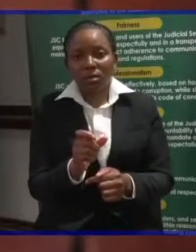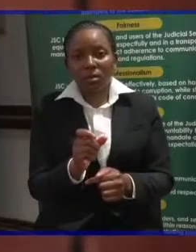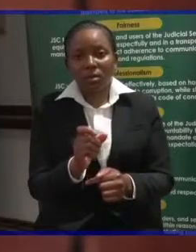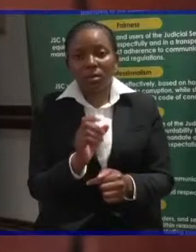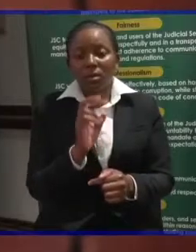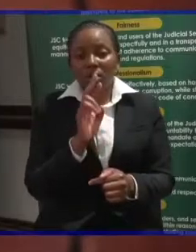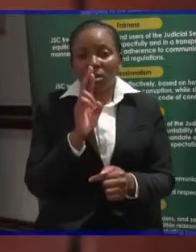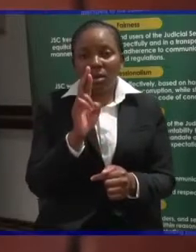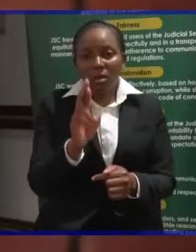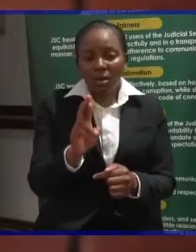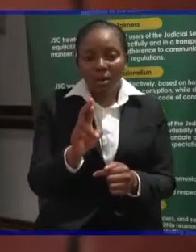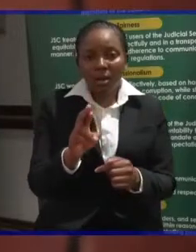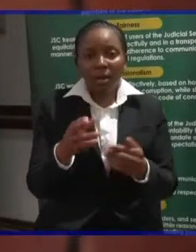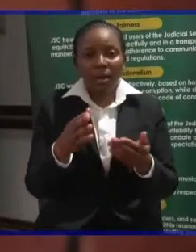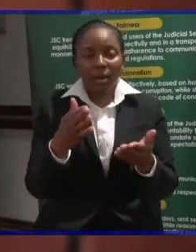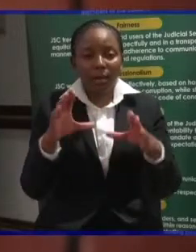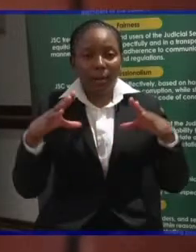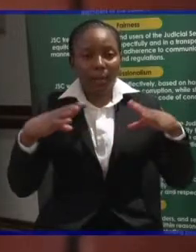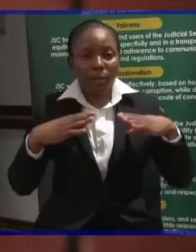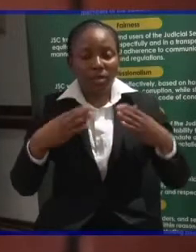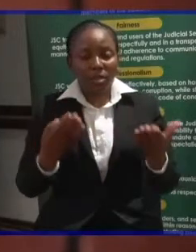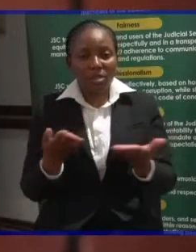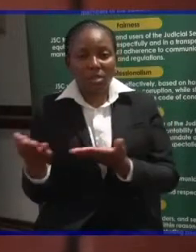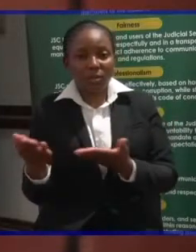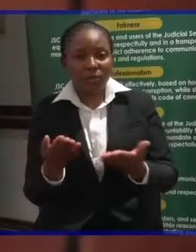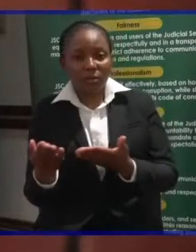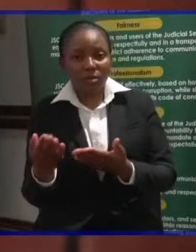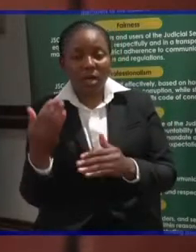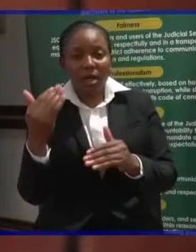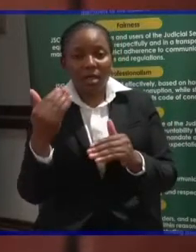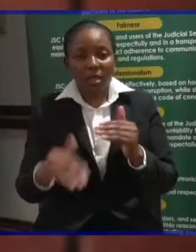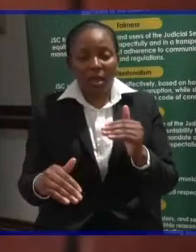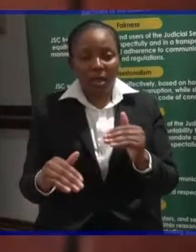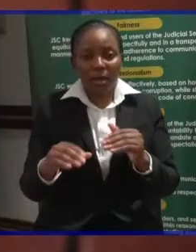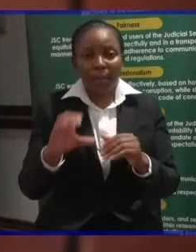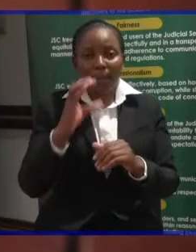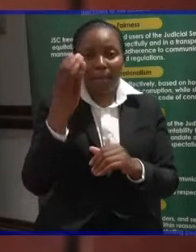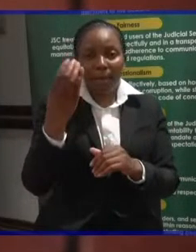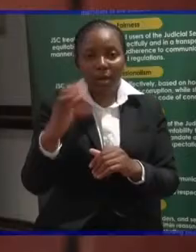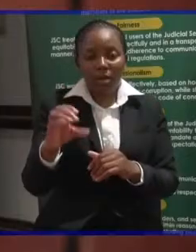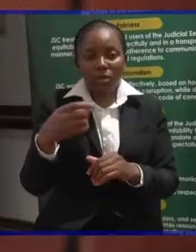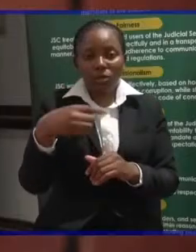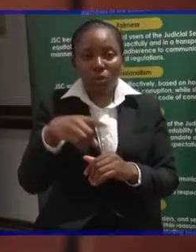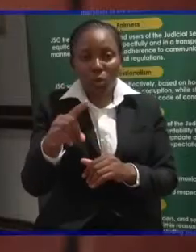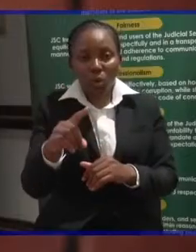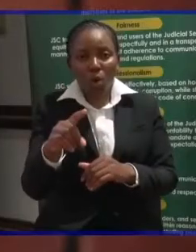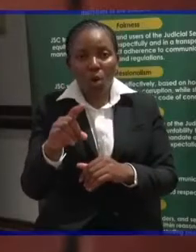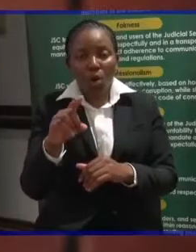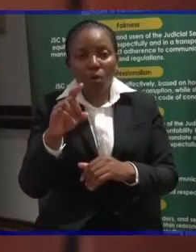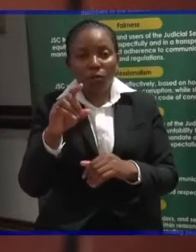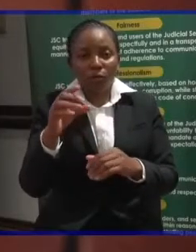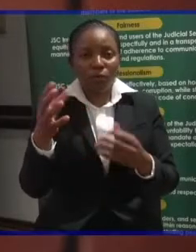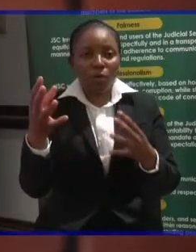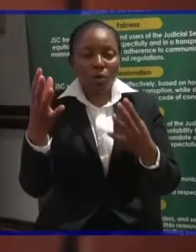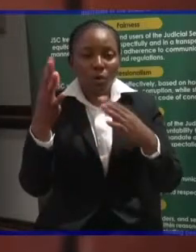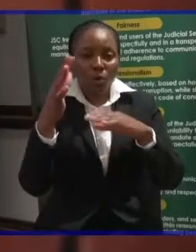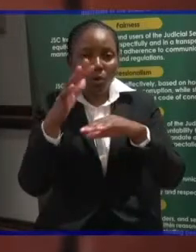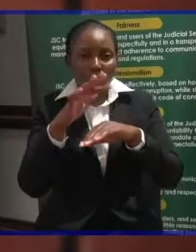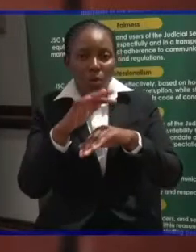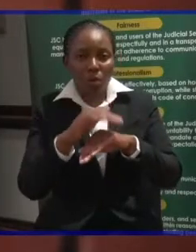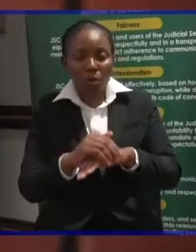in essential service, then the matter has to go for compulsory